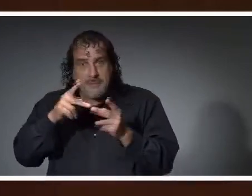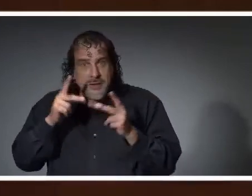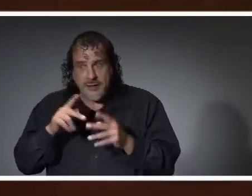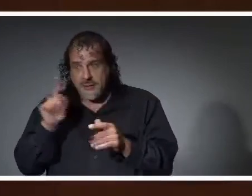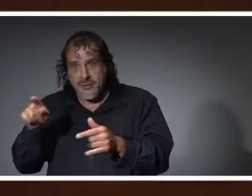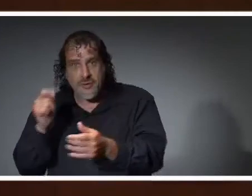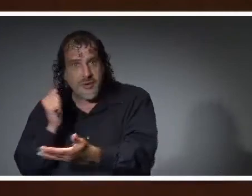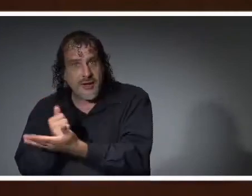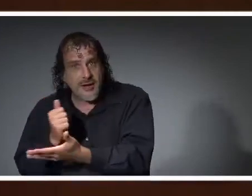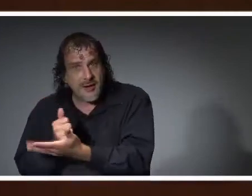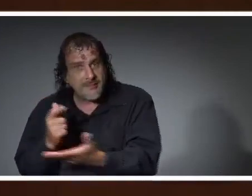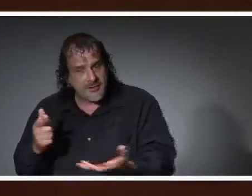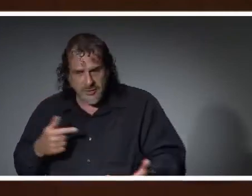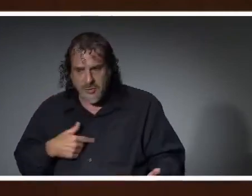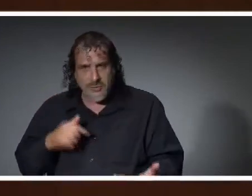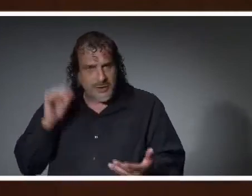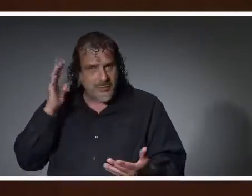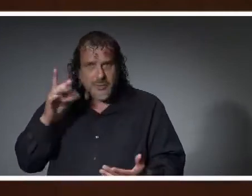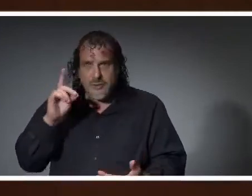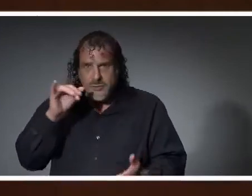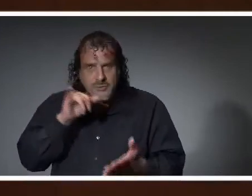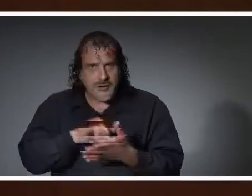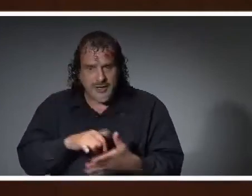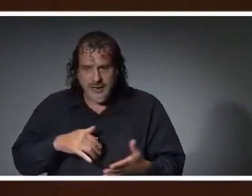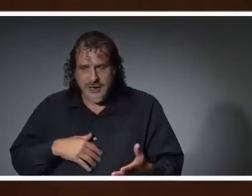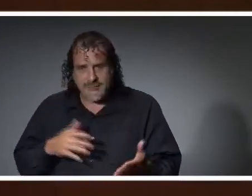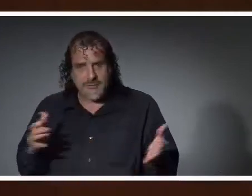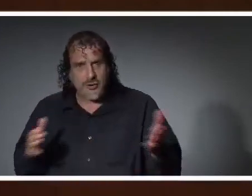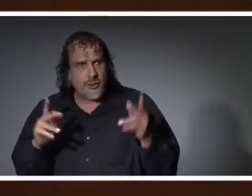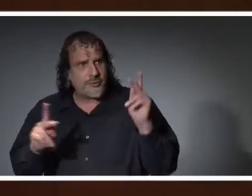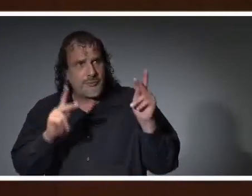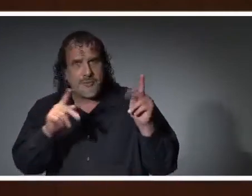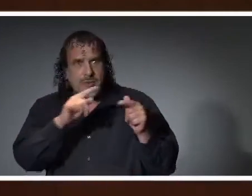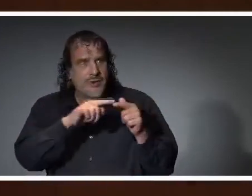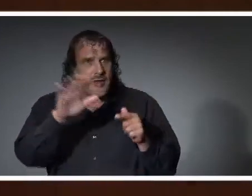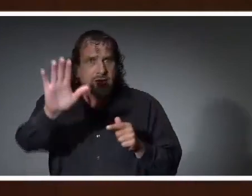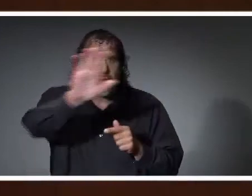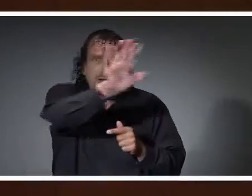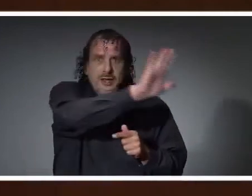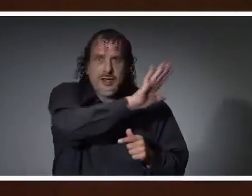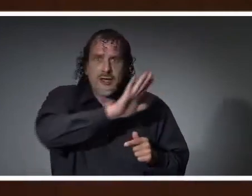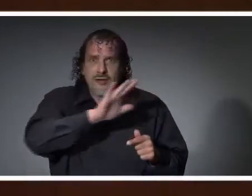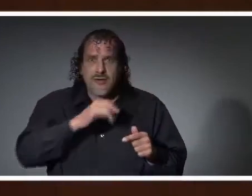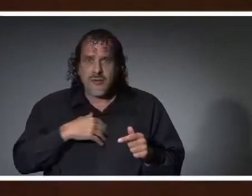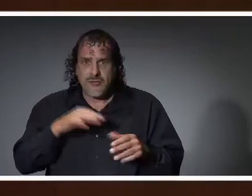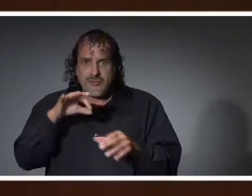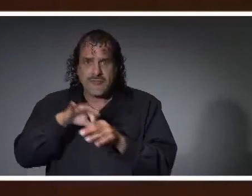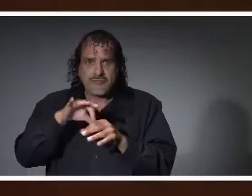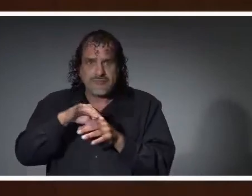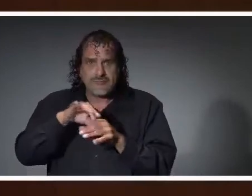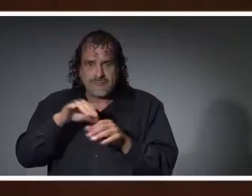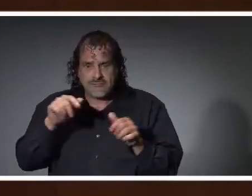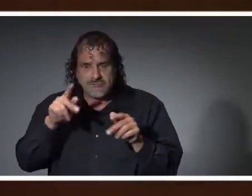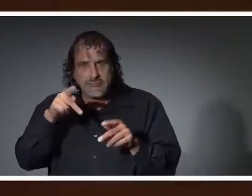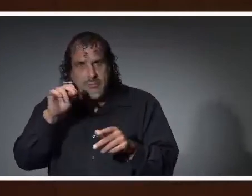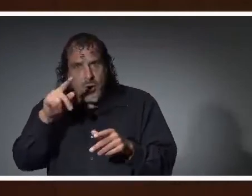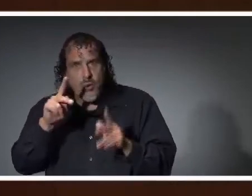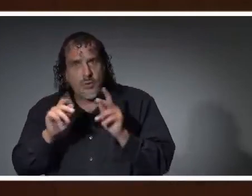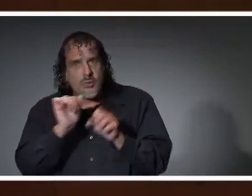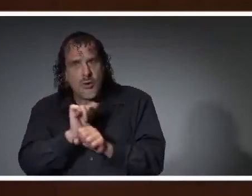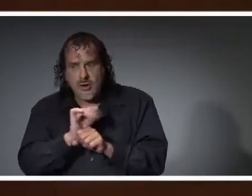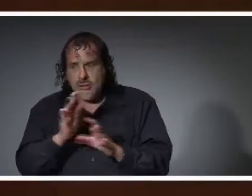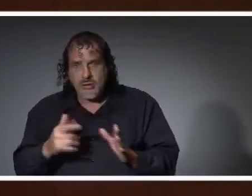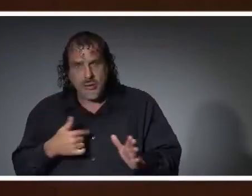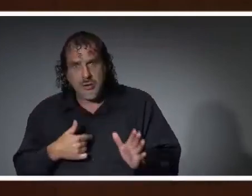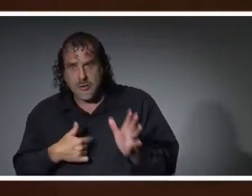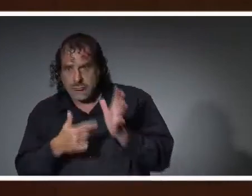that to make it happen. And I would encourage people locally to get with their local leaders and say, we